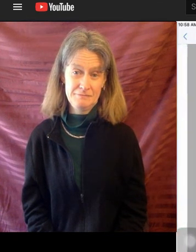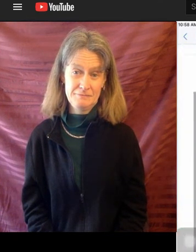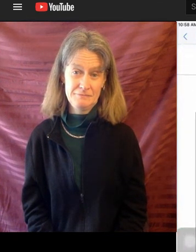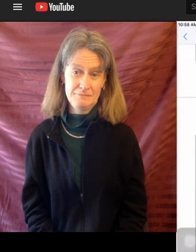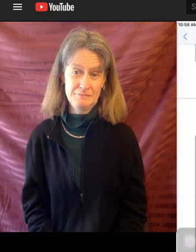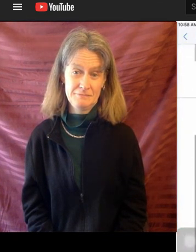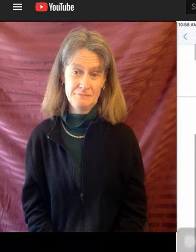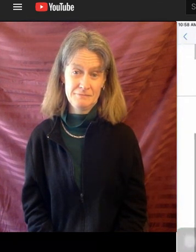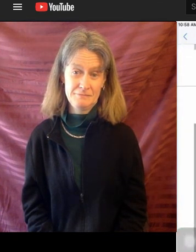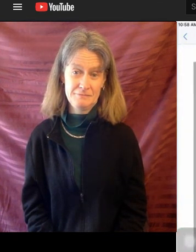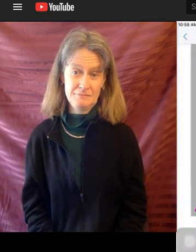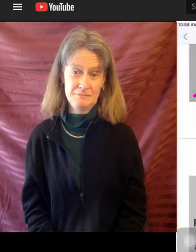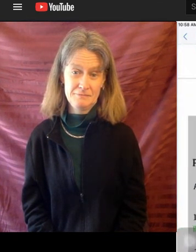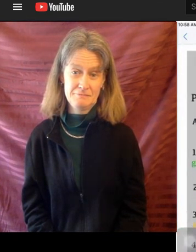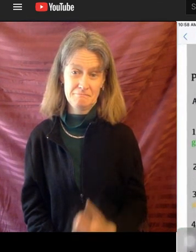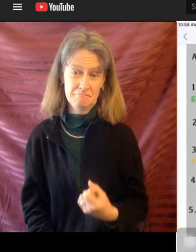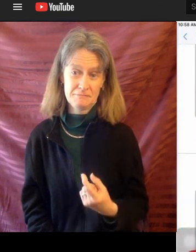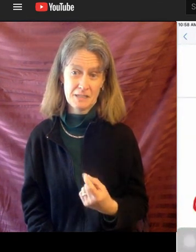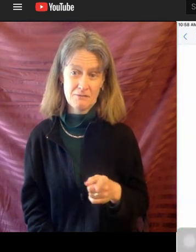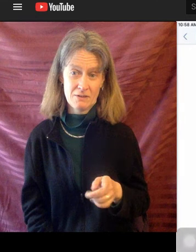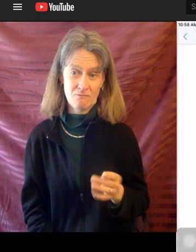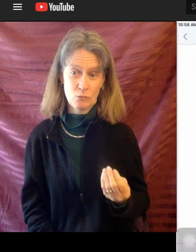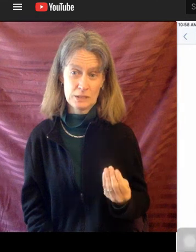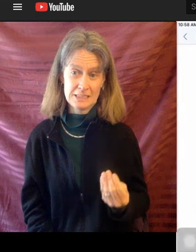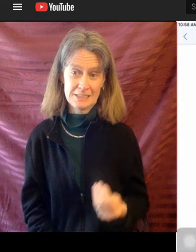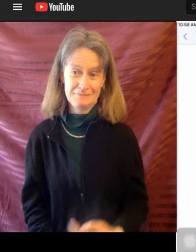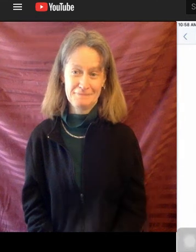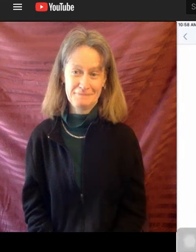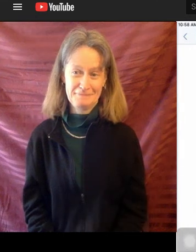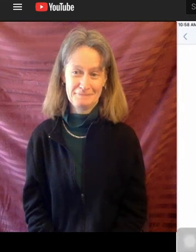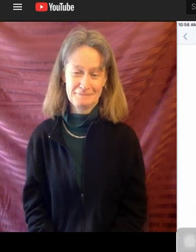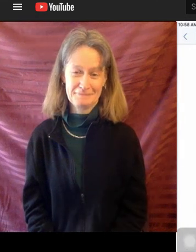And 11, 14.